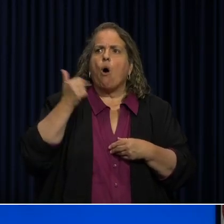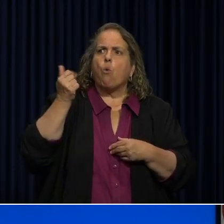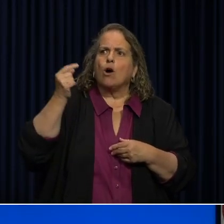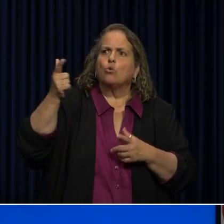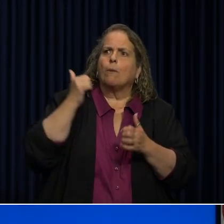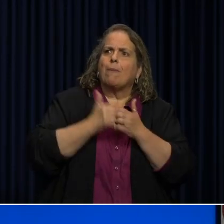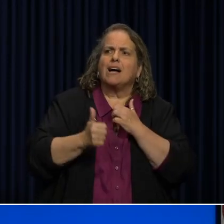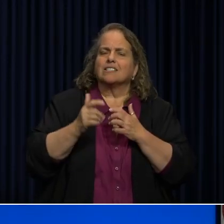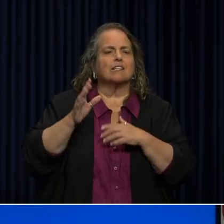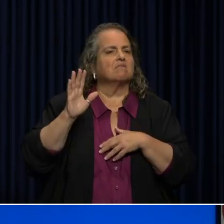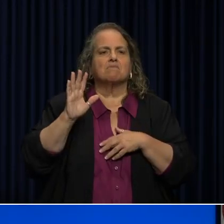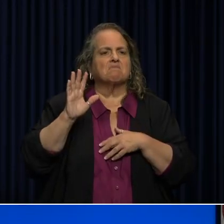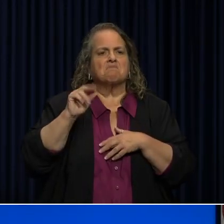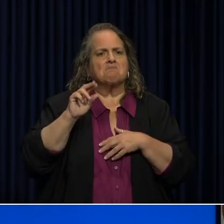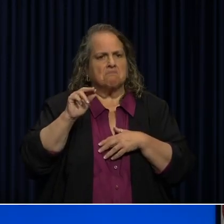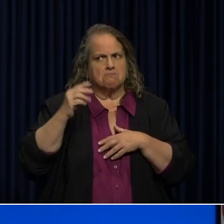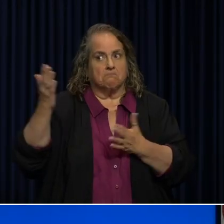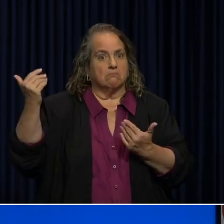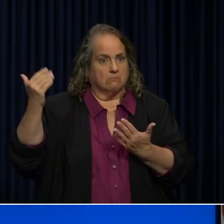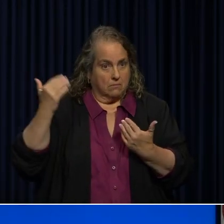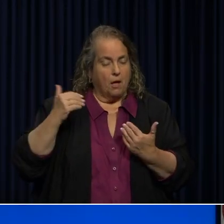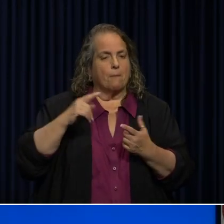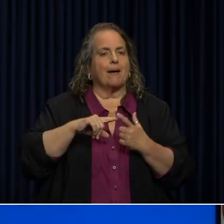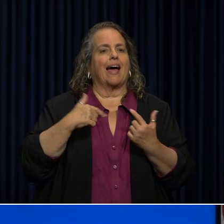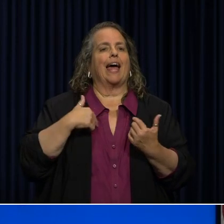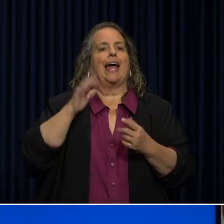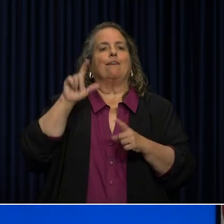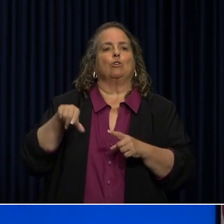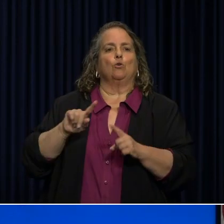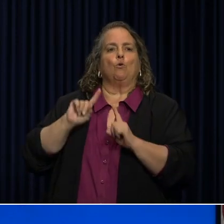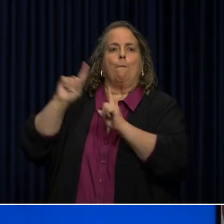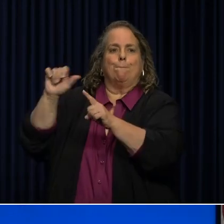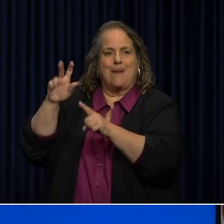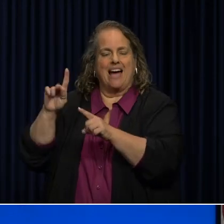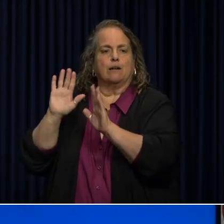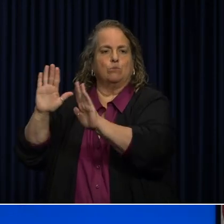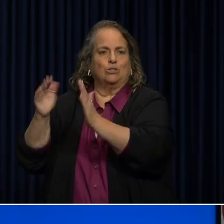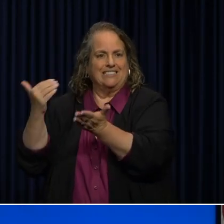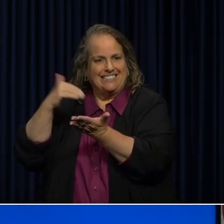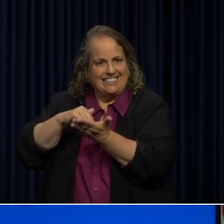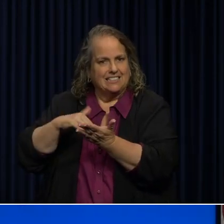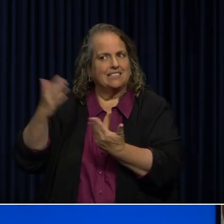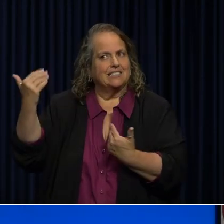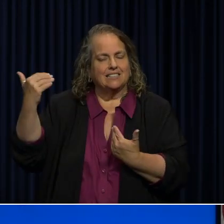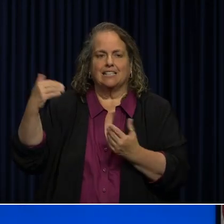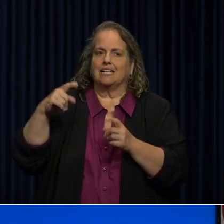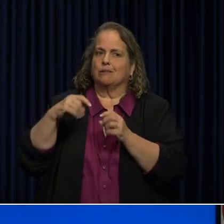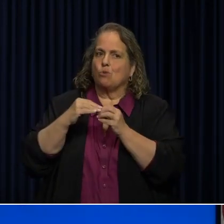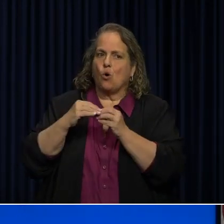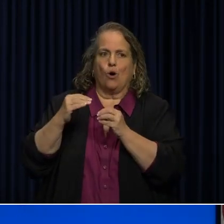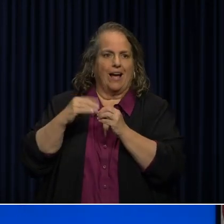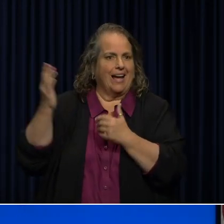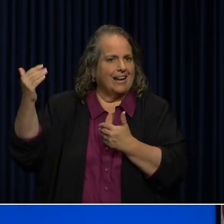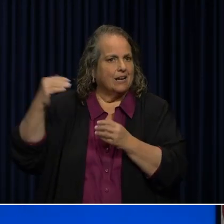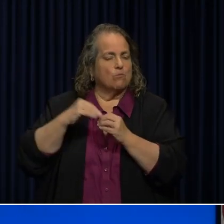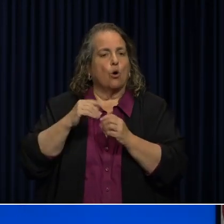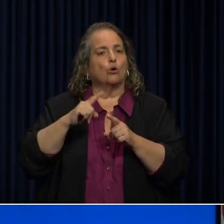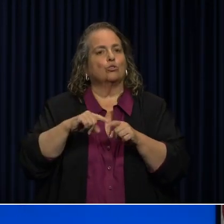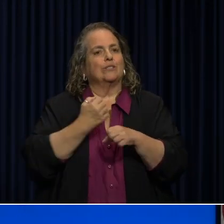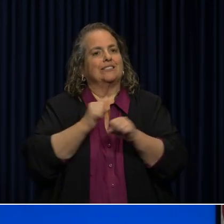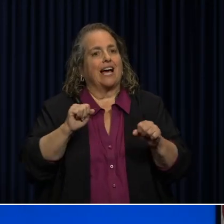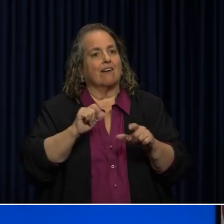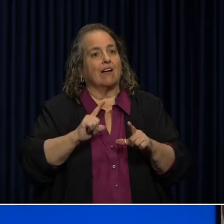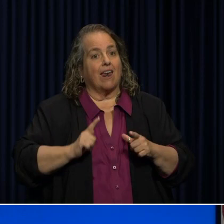back and continue to push because we have an opportunity not just to save lives, but I believe to rebuild our